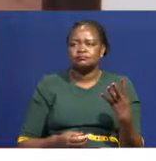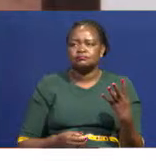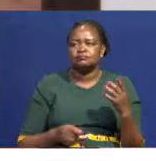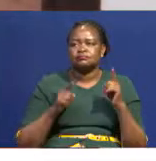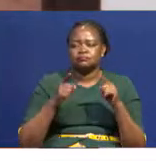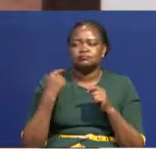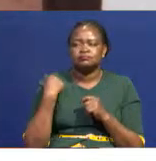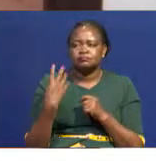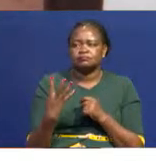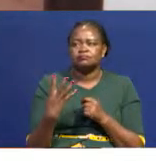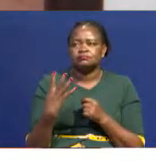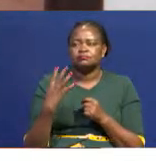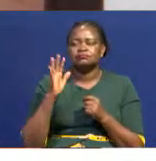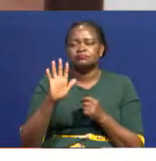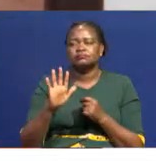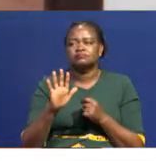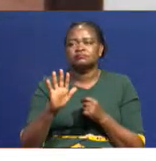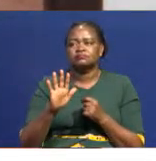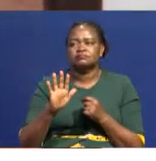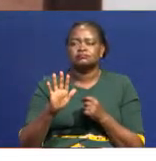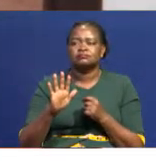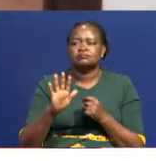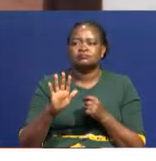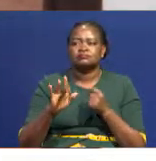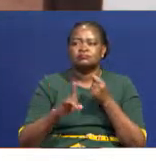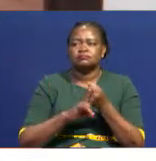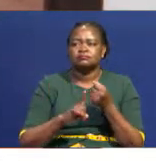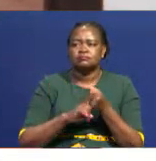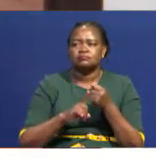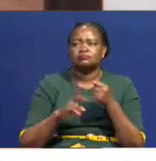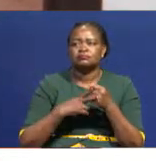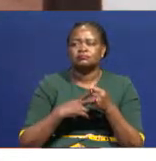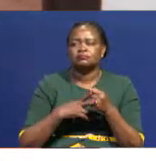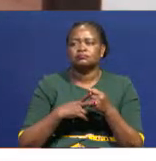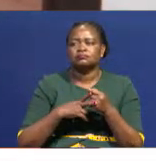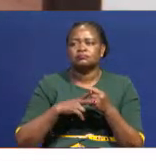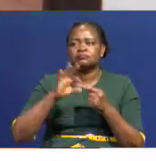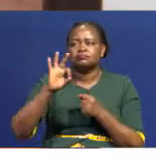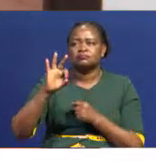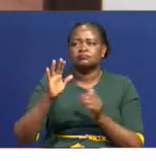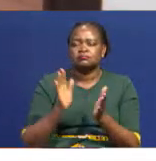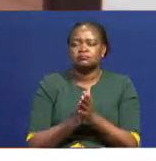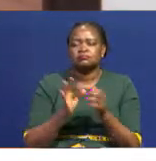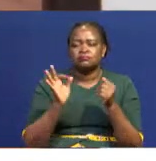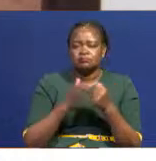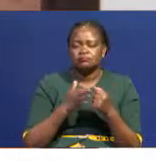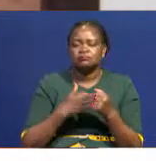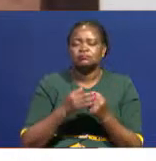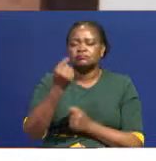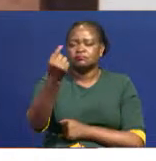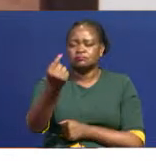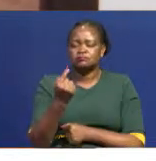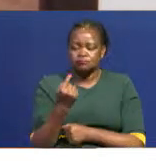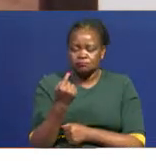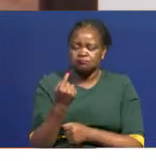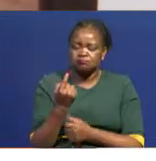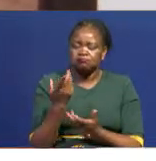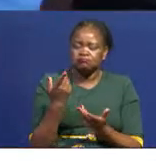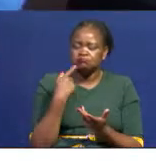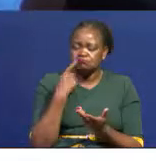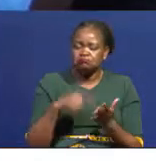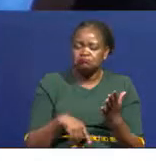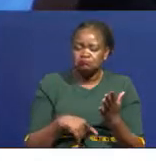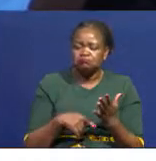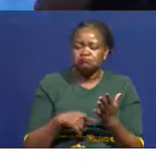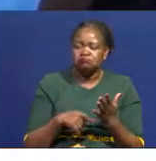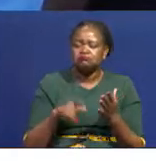accused number 4, 5, 6, 7, 3 and 8 are hereby consolidated.